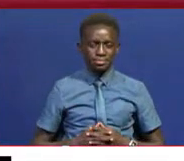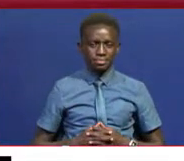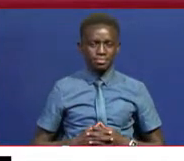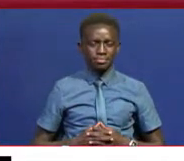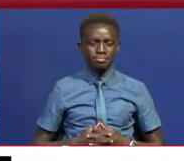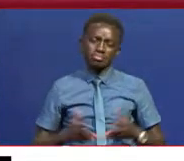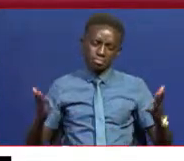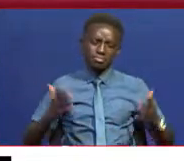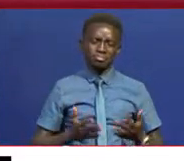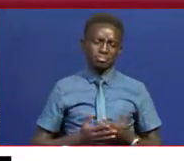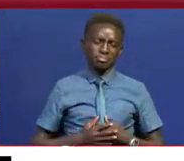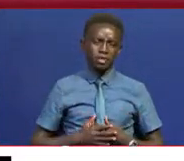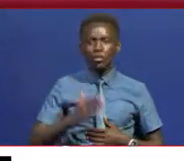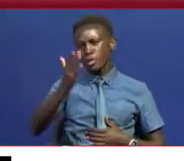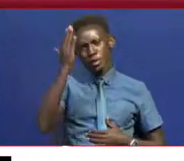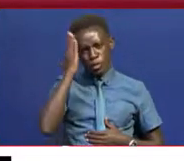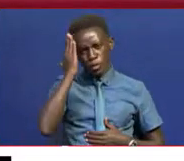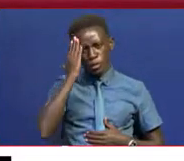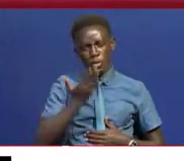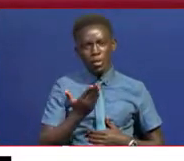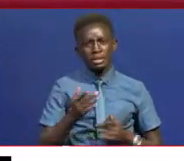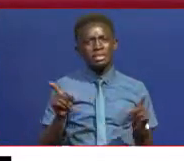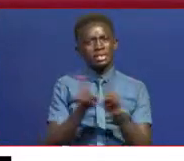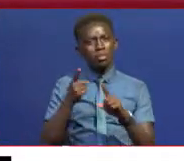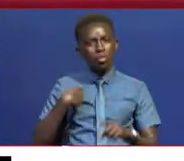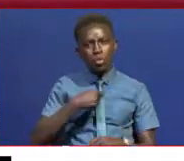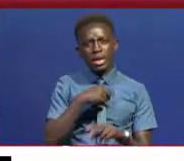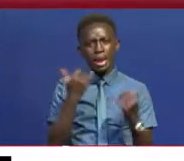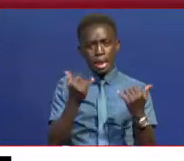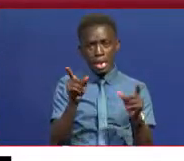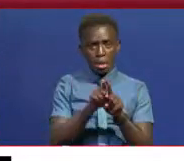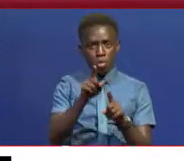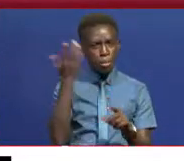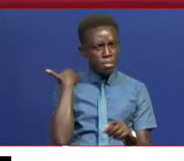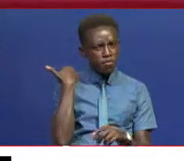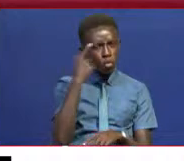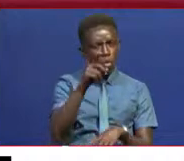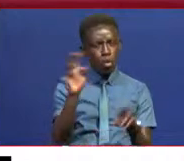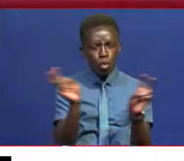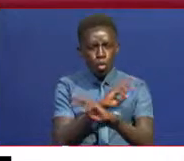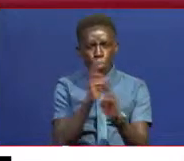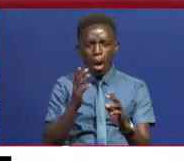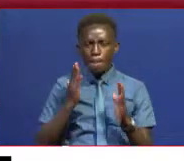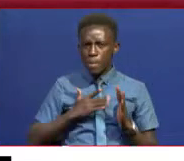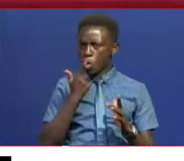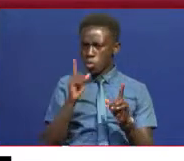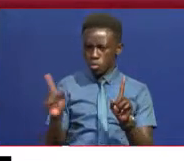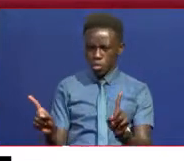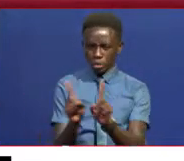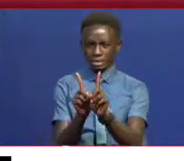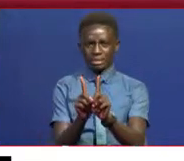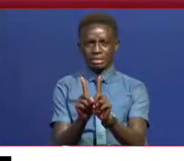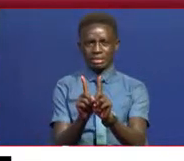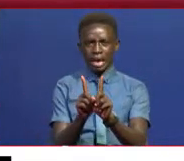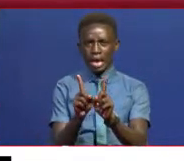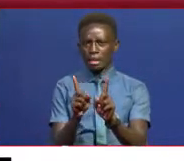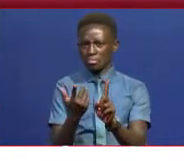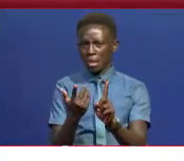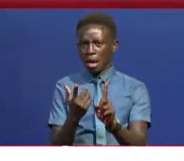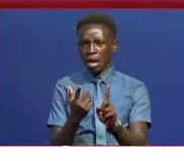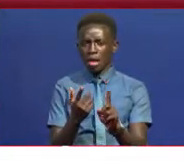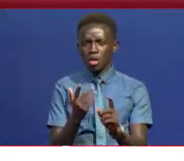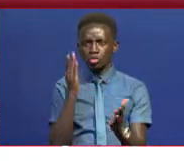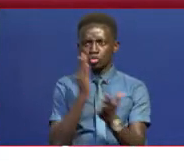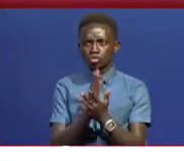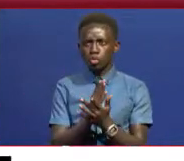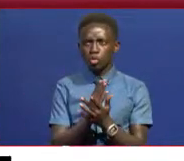Unajua your excellency as you are looking for a running mate. And it was looking like it was